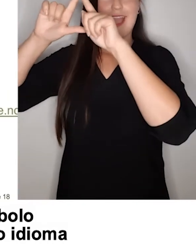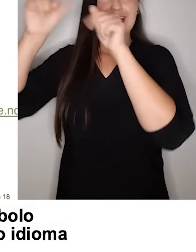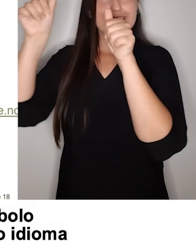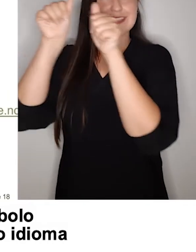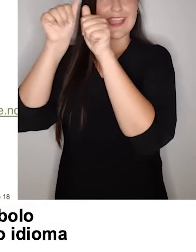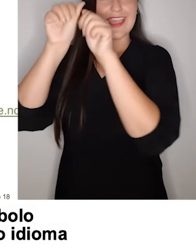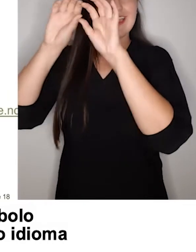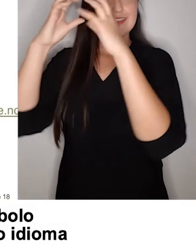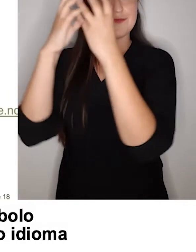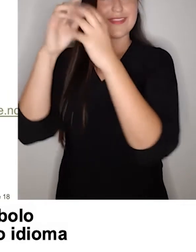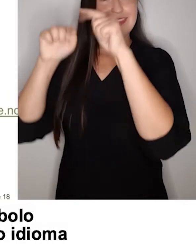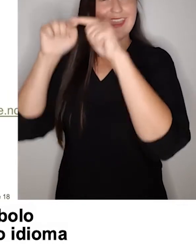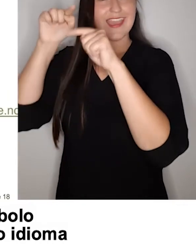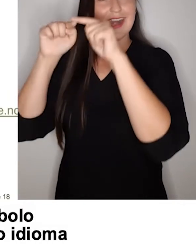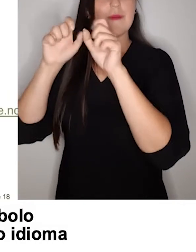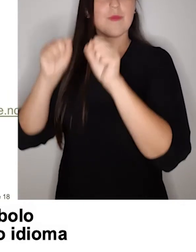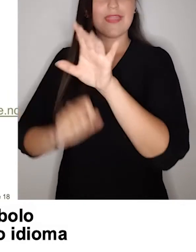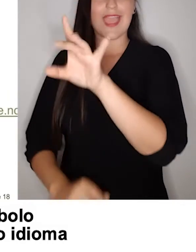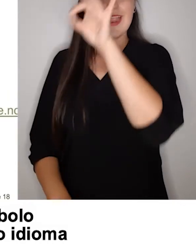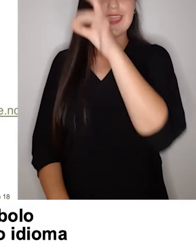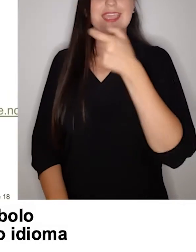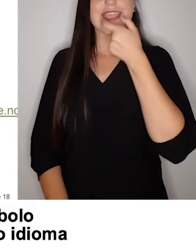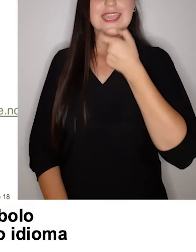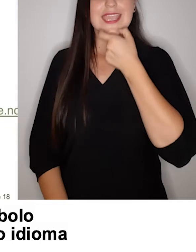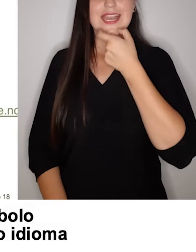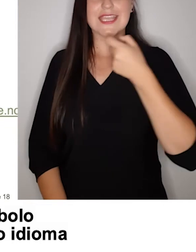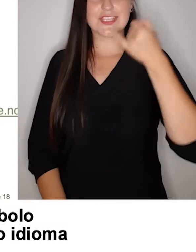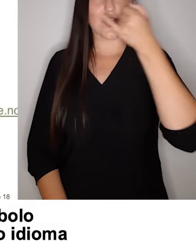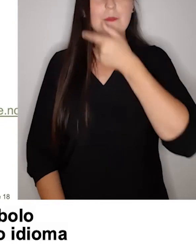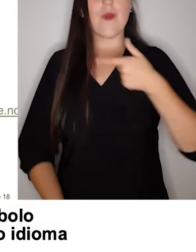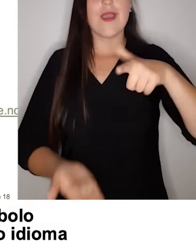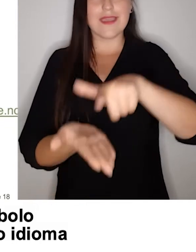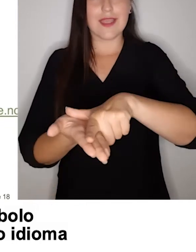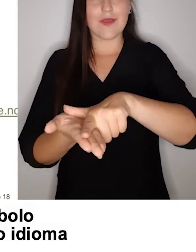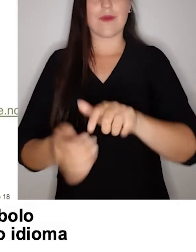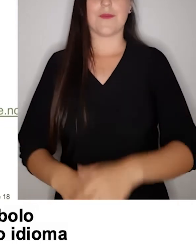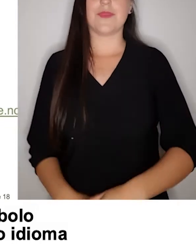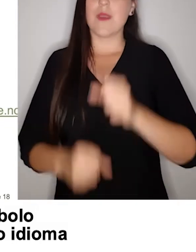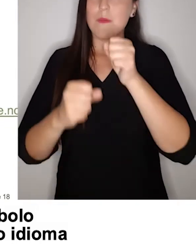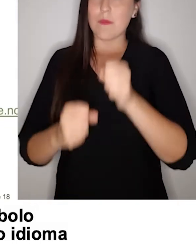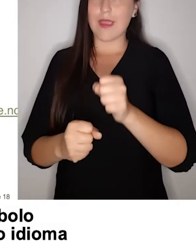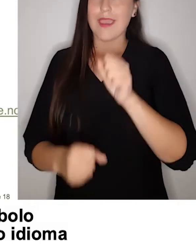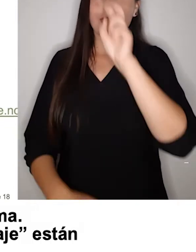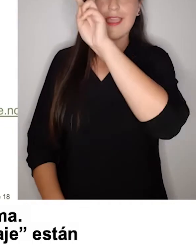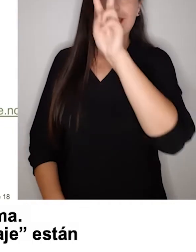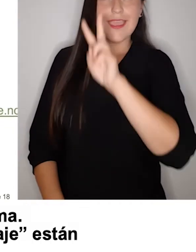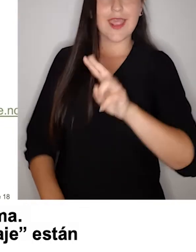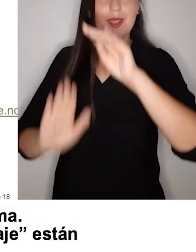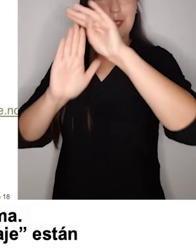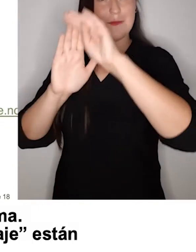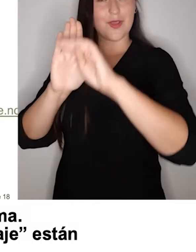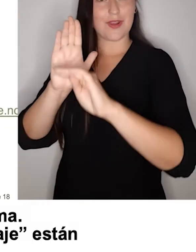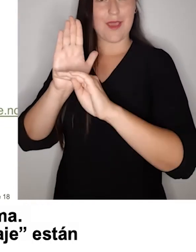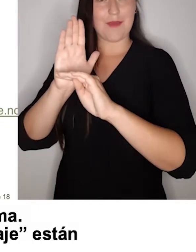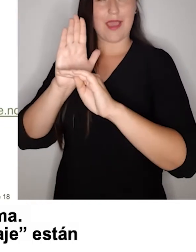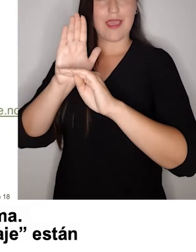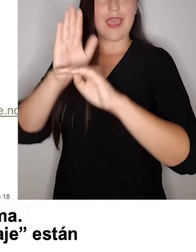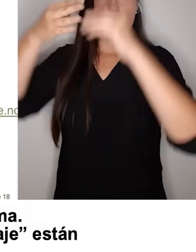menu, by the Earth symbol, you can choose English as your language and you can read about the